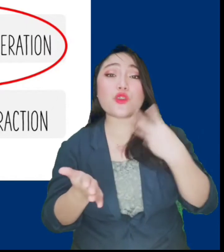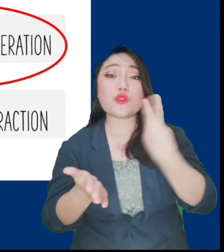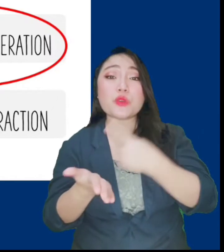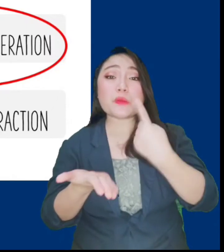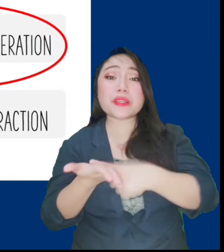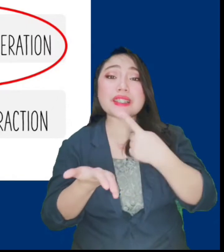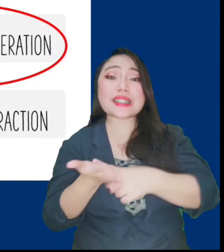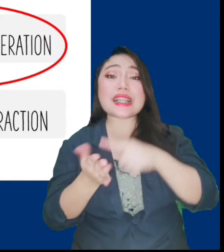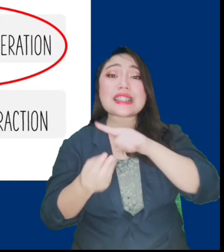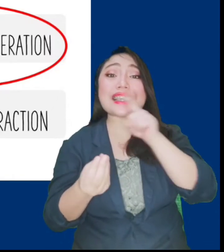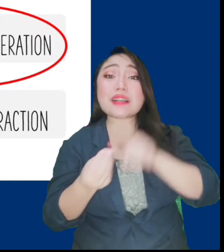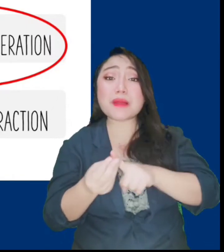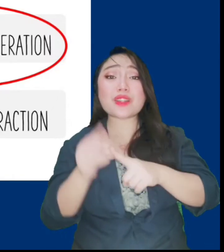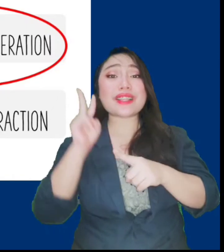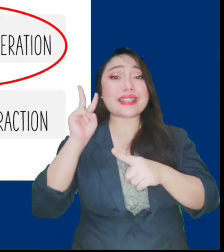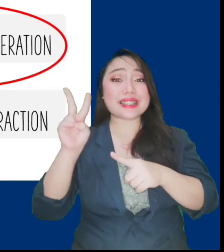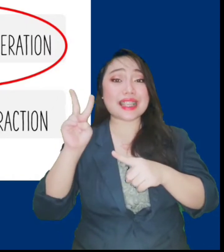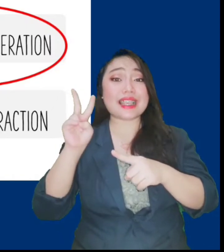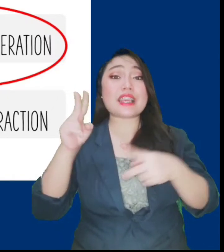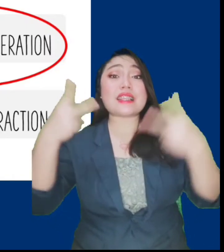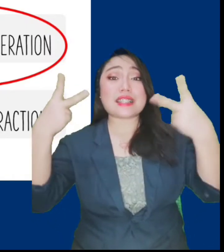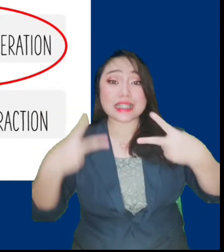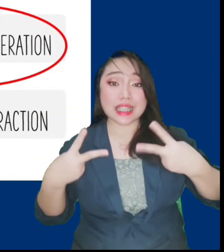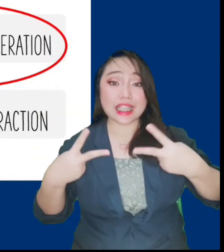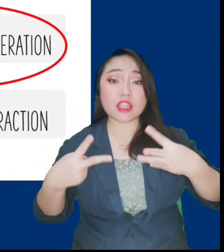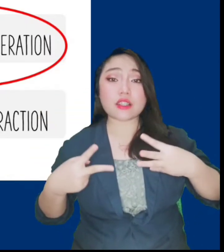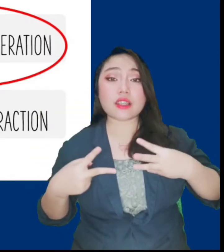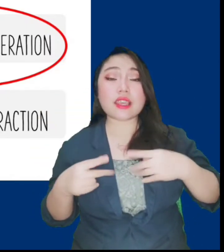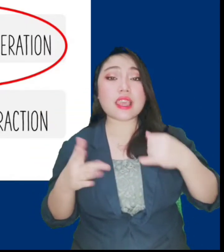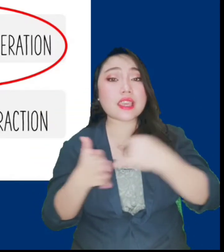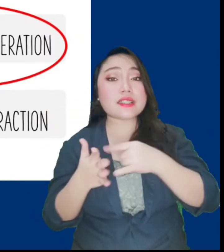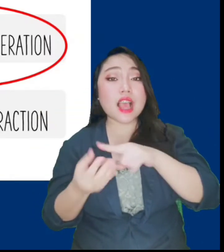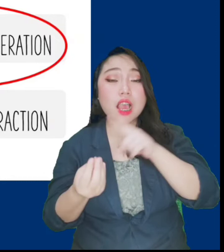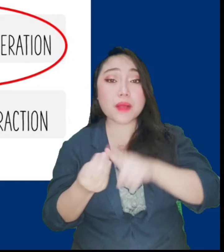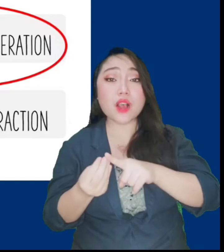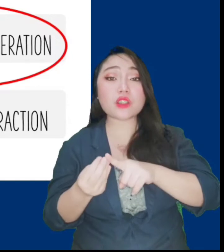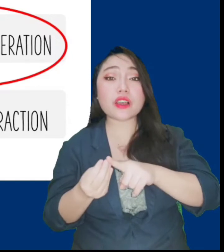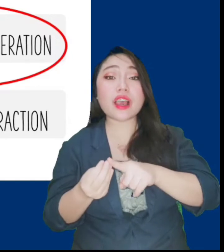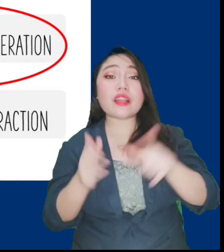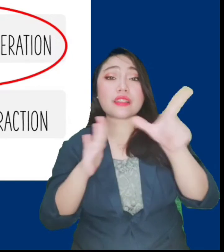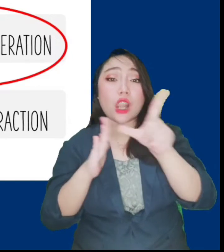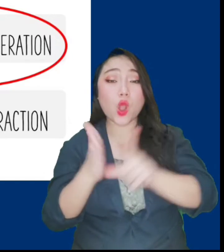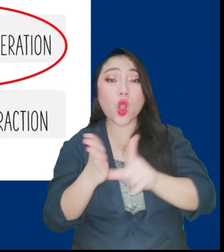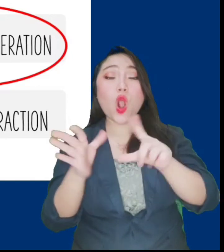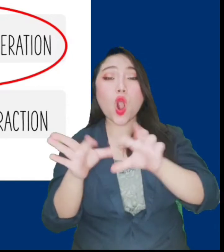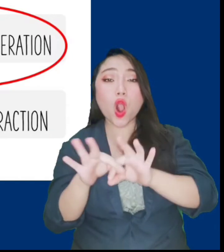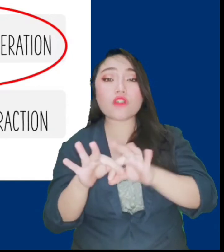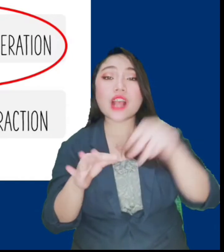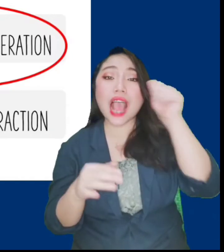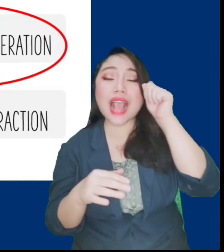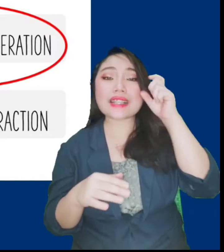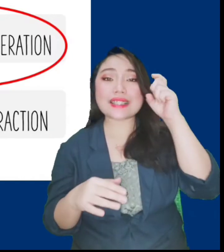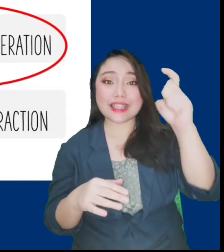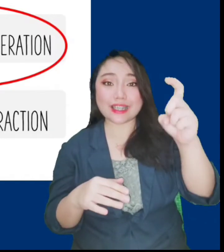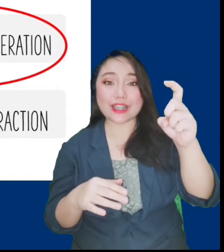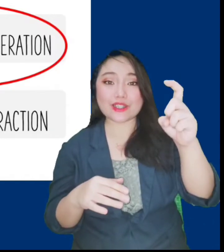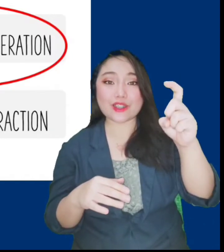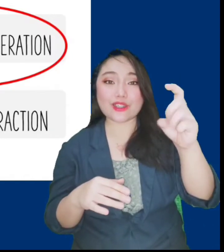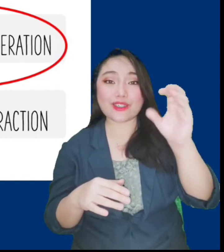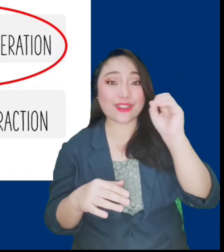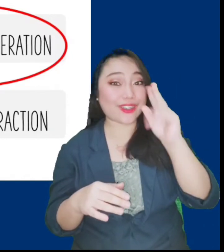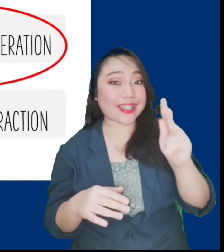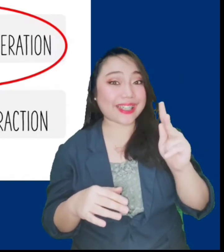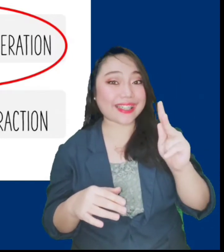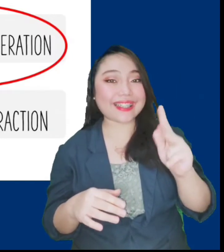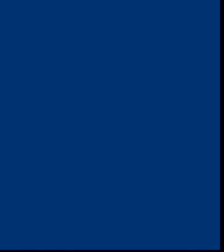But now, our lesson for today is about the second, which is the law of